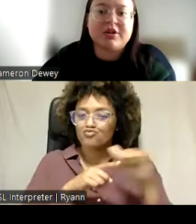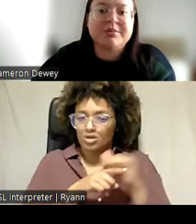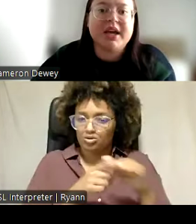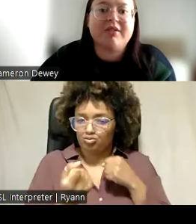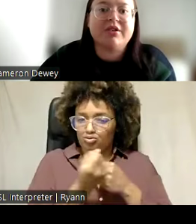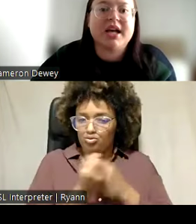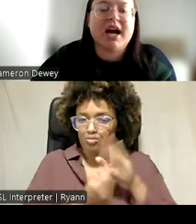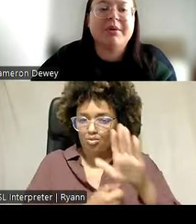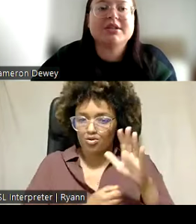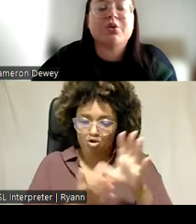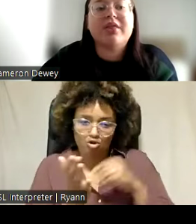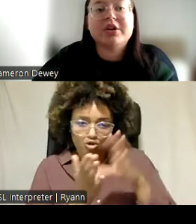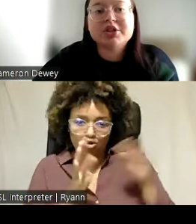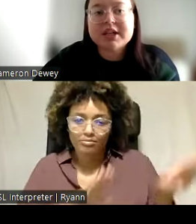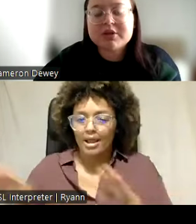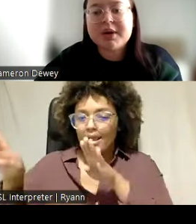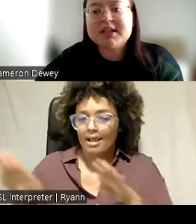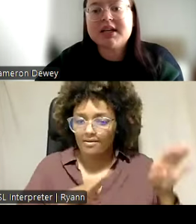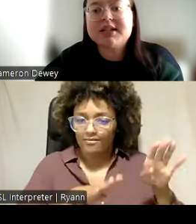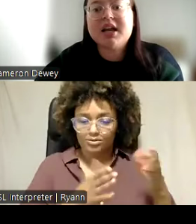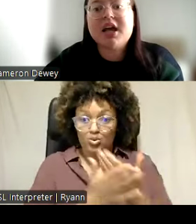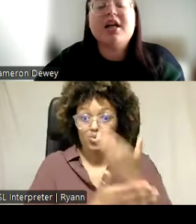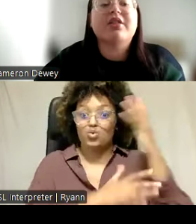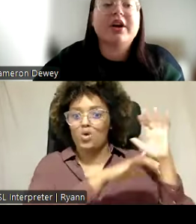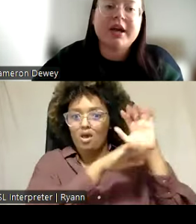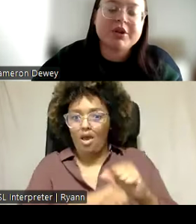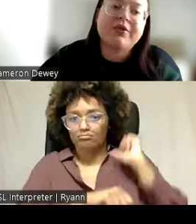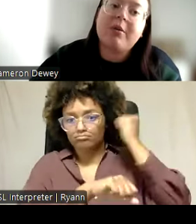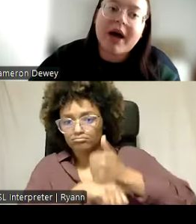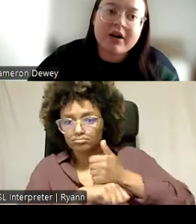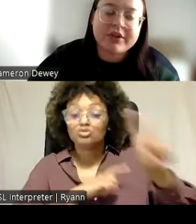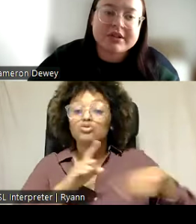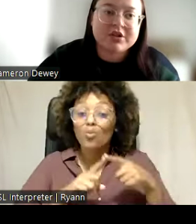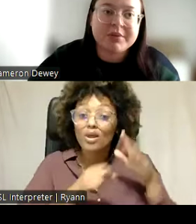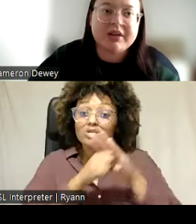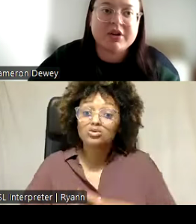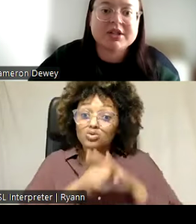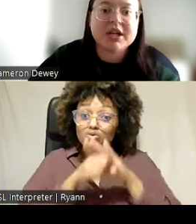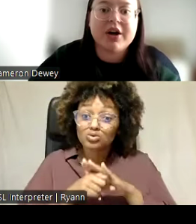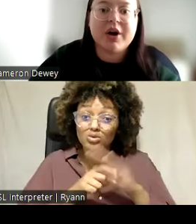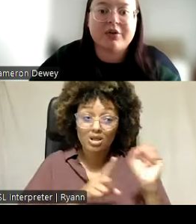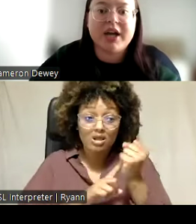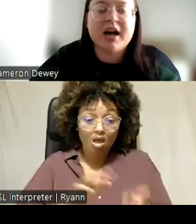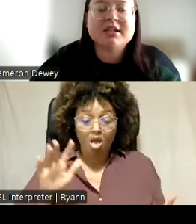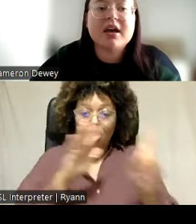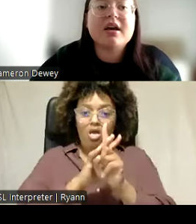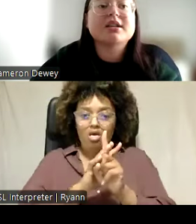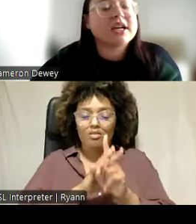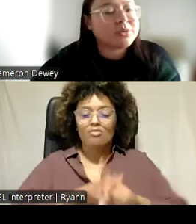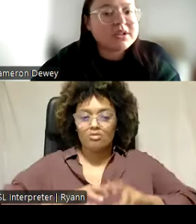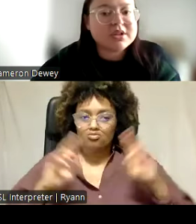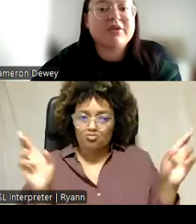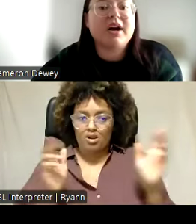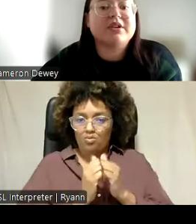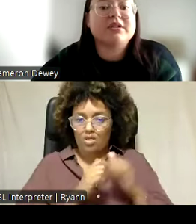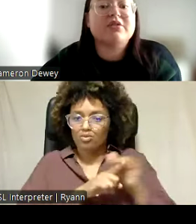build learned behaviors and habits. So when their stress response kicks in, they're able to fall back on these learned behaviors and know how to react.